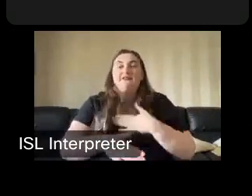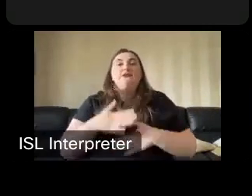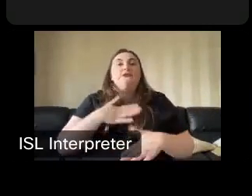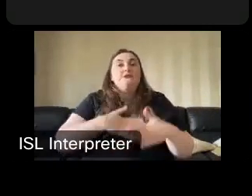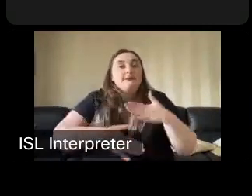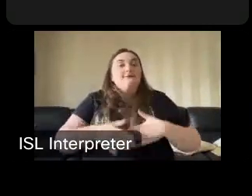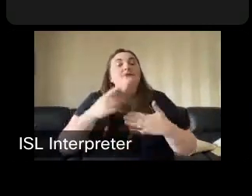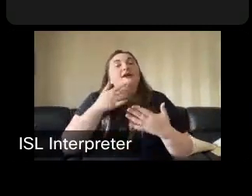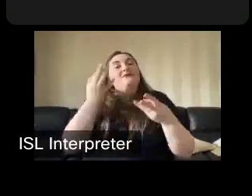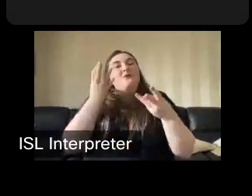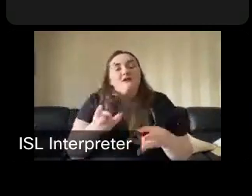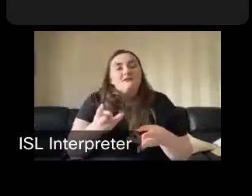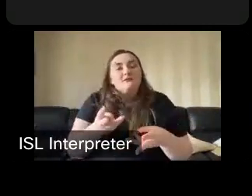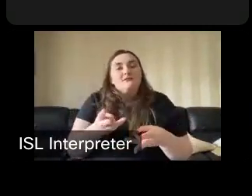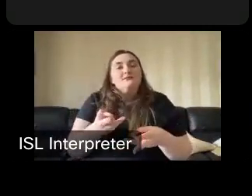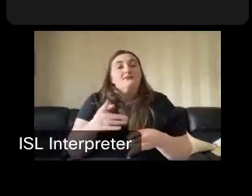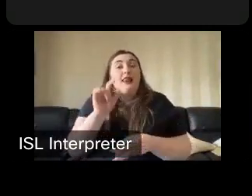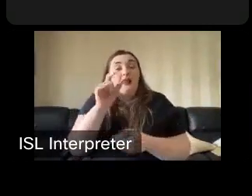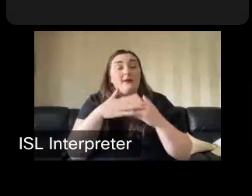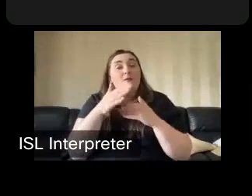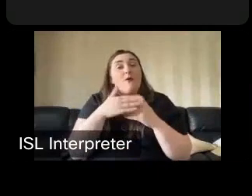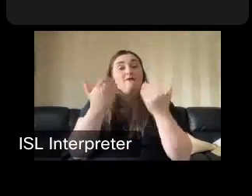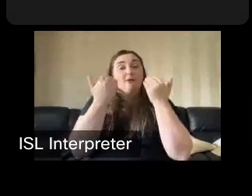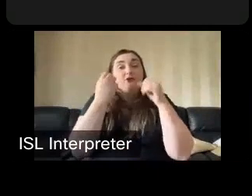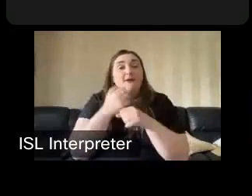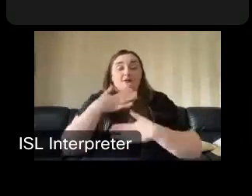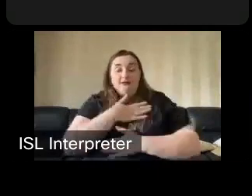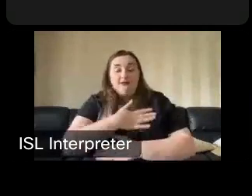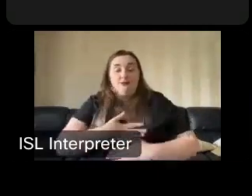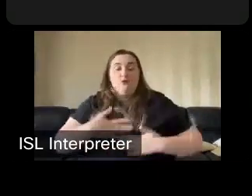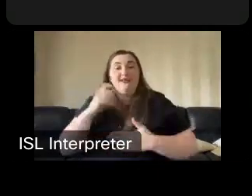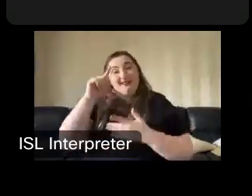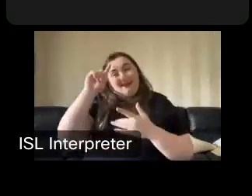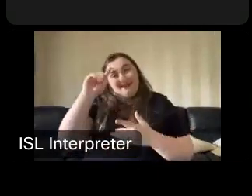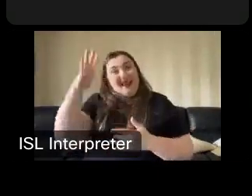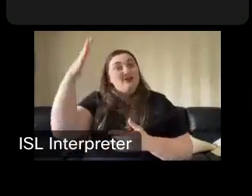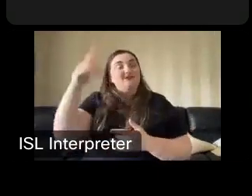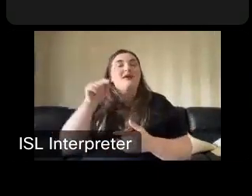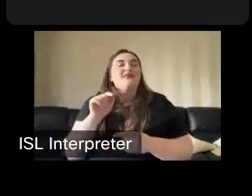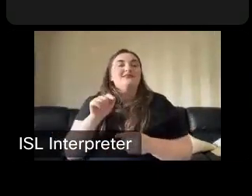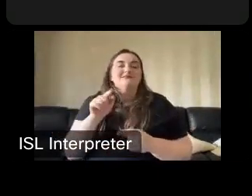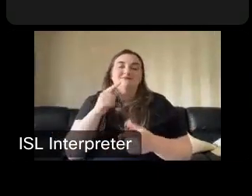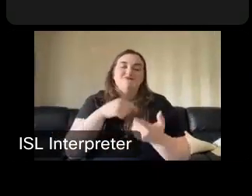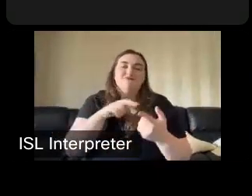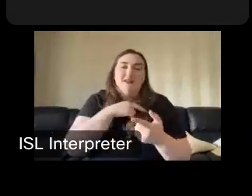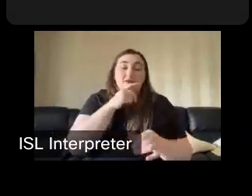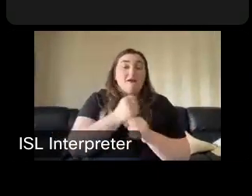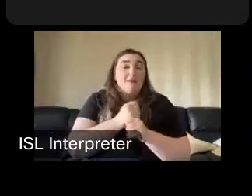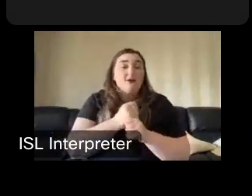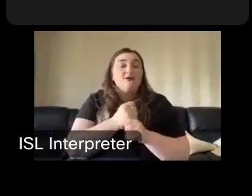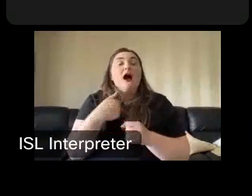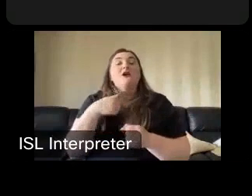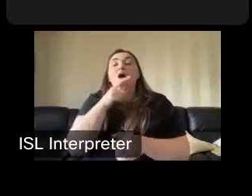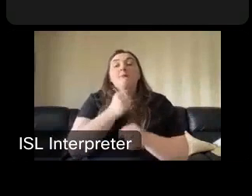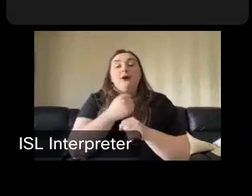want to hear a little bit more about emotional intelligence, which is what this is all about, I talk about it in